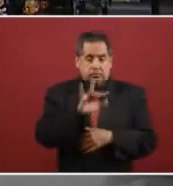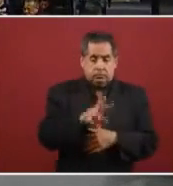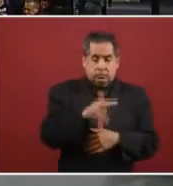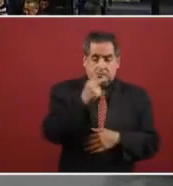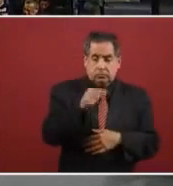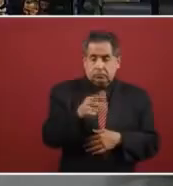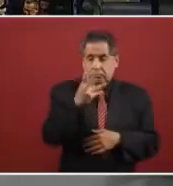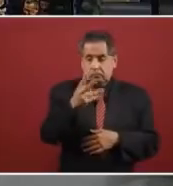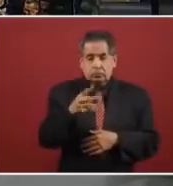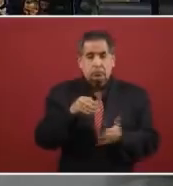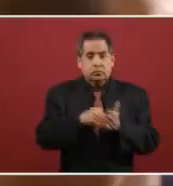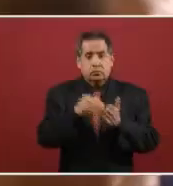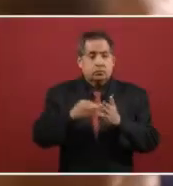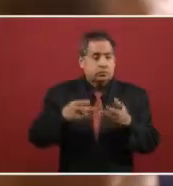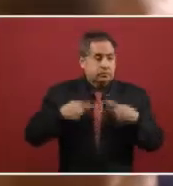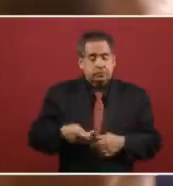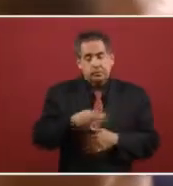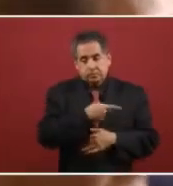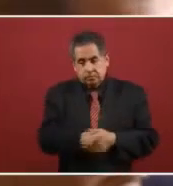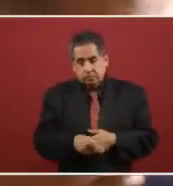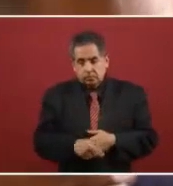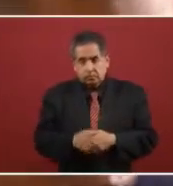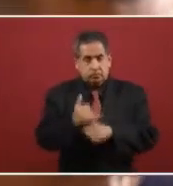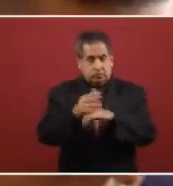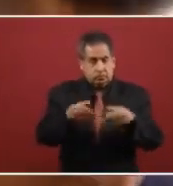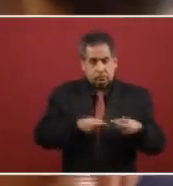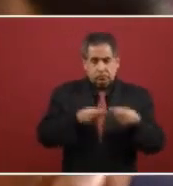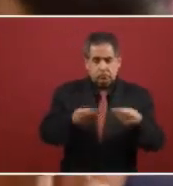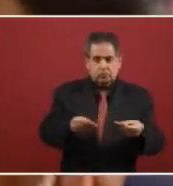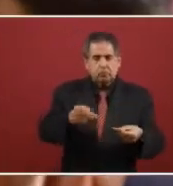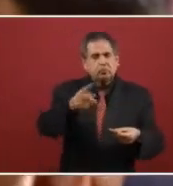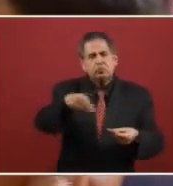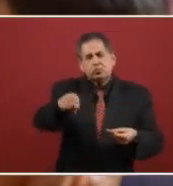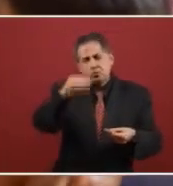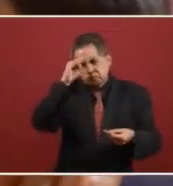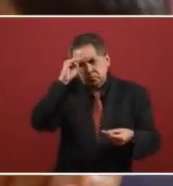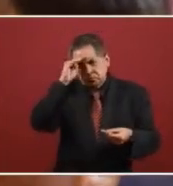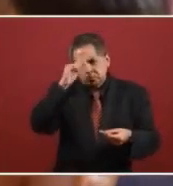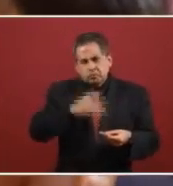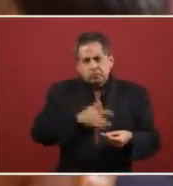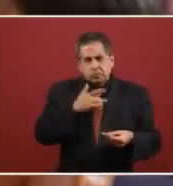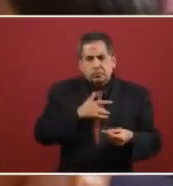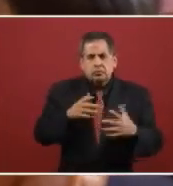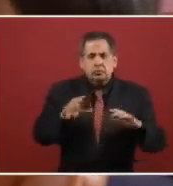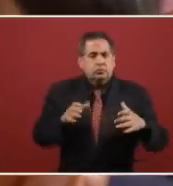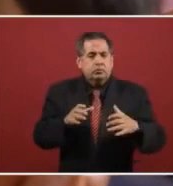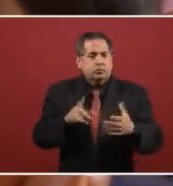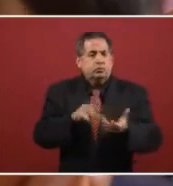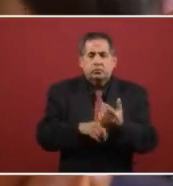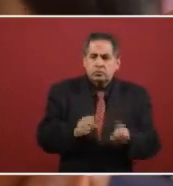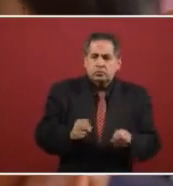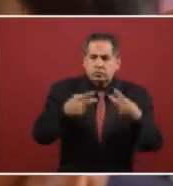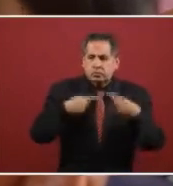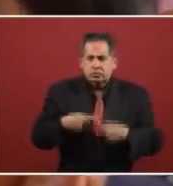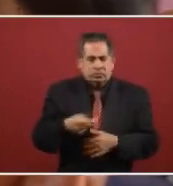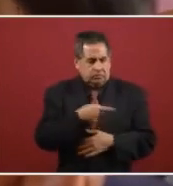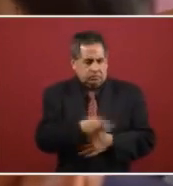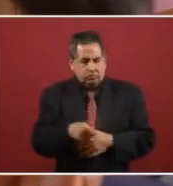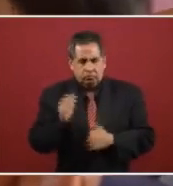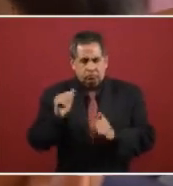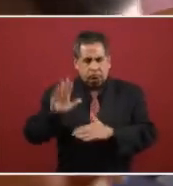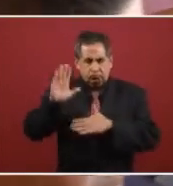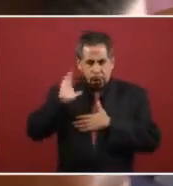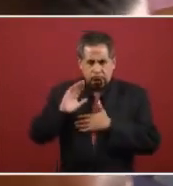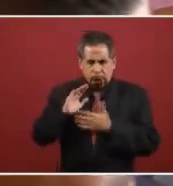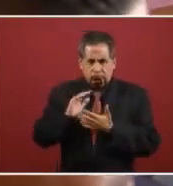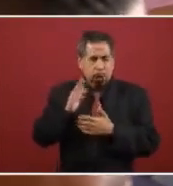de personas pobres en su informe. Me gustaría saber qué cifra de personas en situación de pobreza se compromete usted a